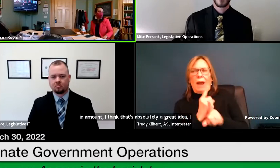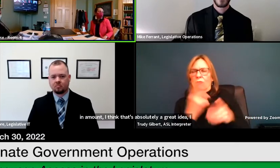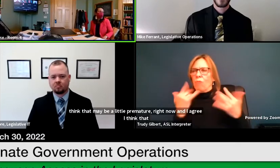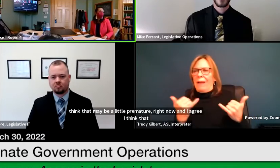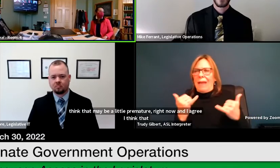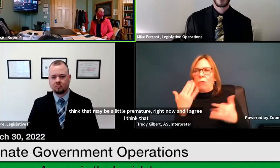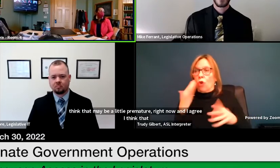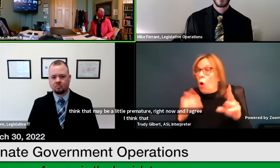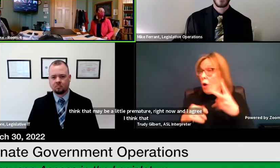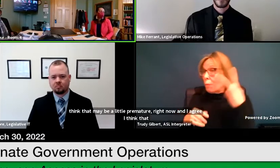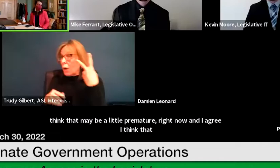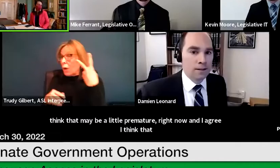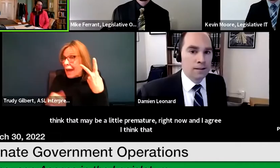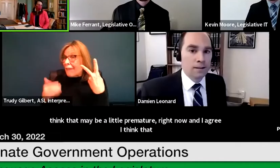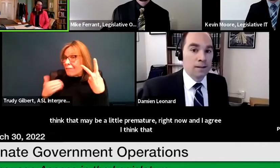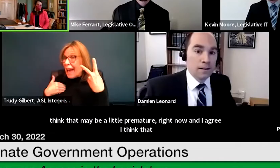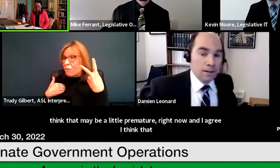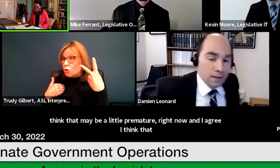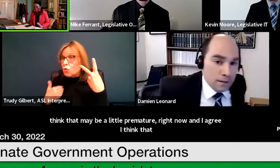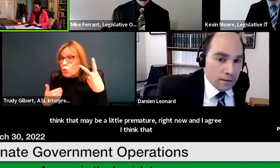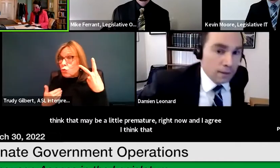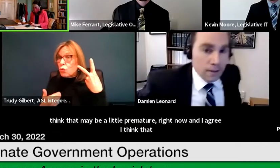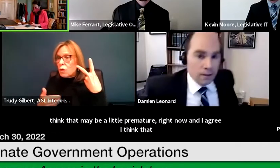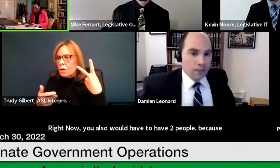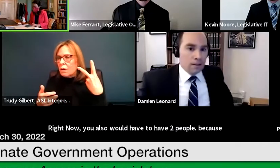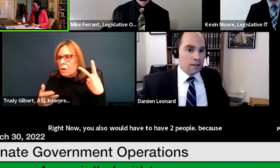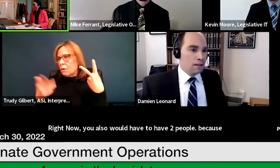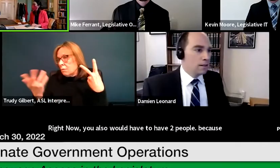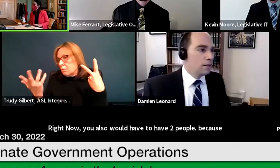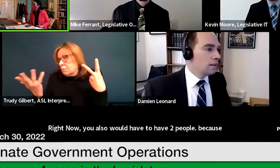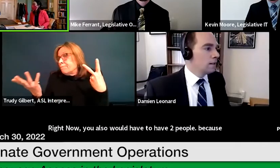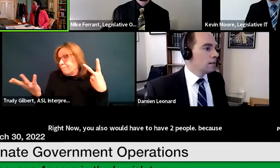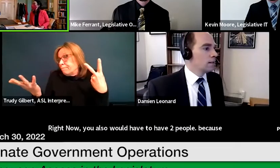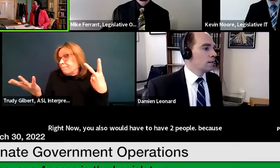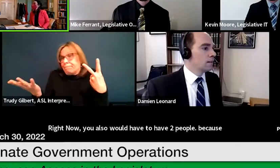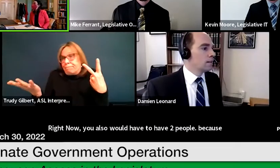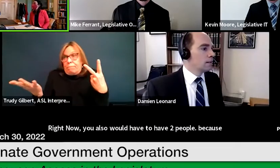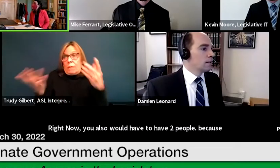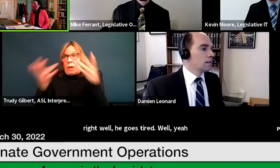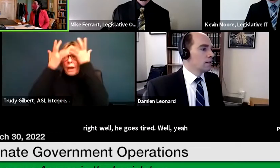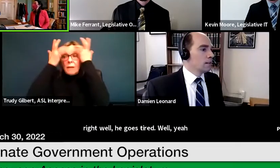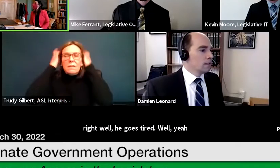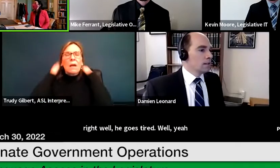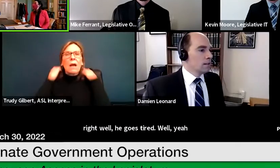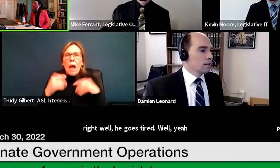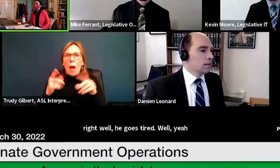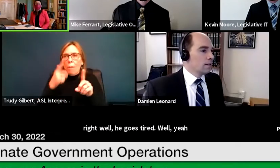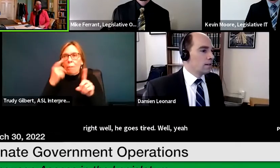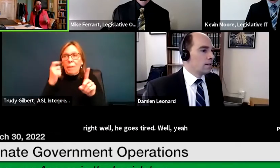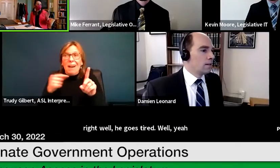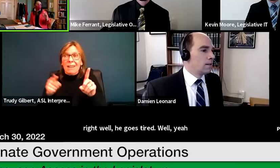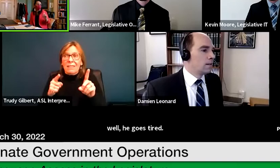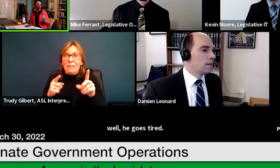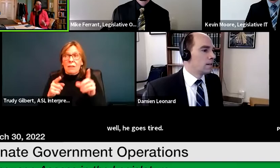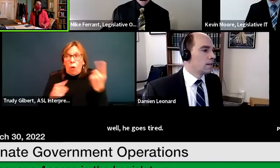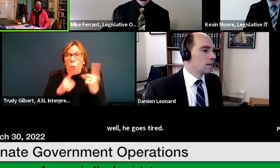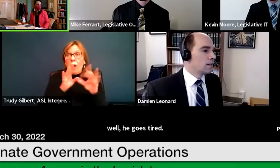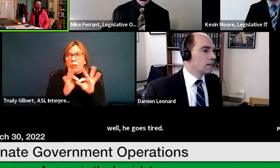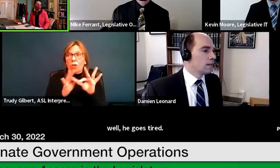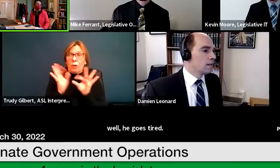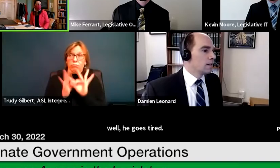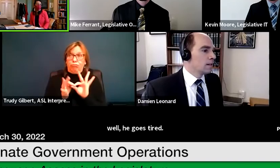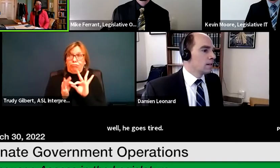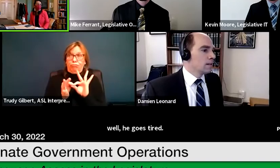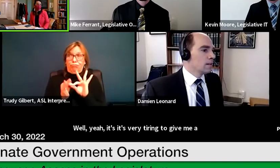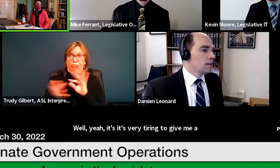have two people because, um, Right. One gets tired. Well, yeah, it's, it's very tiring to be a